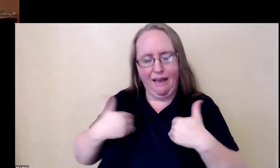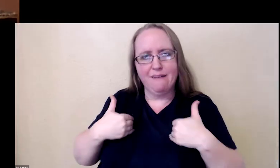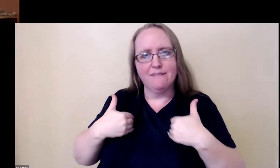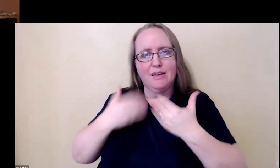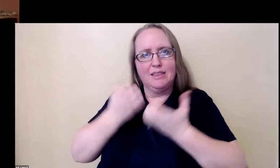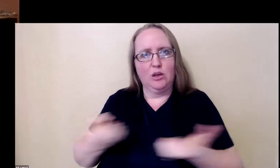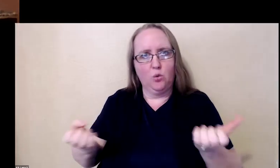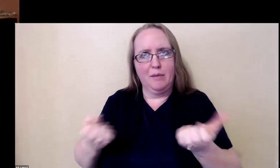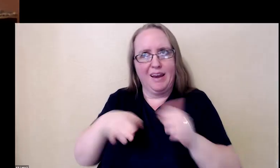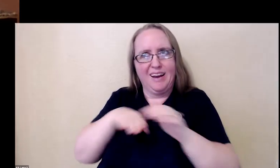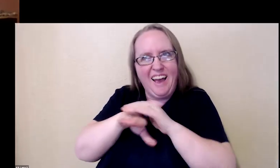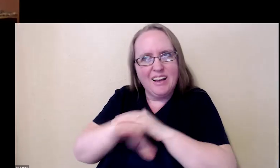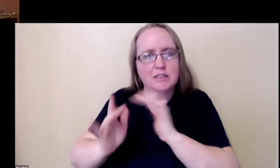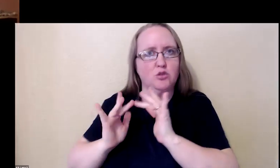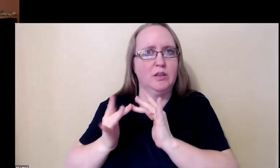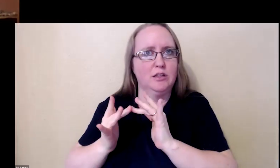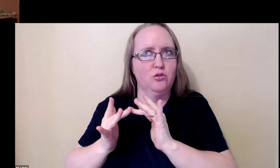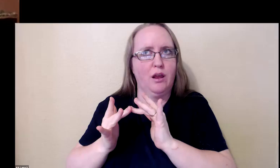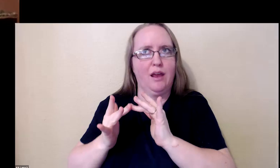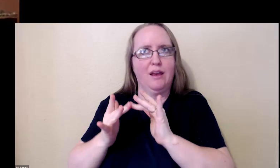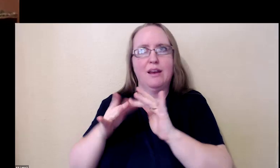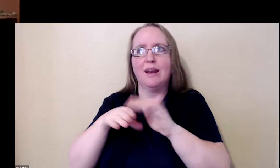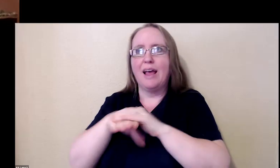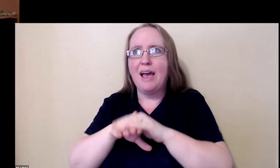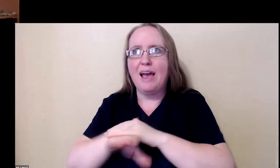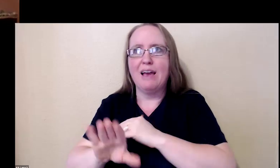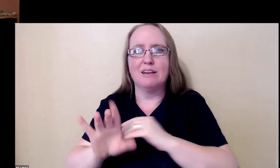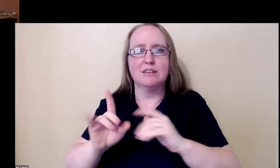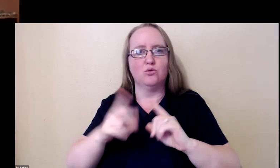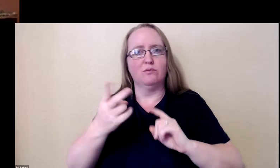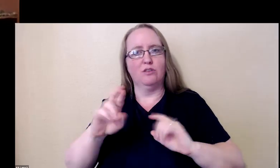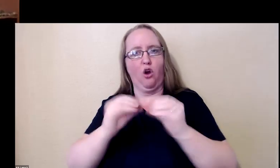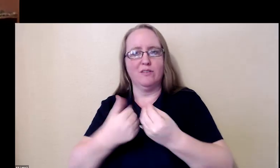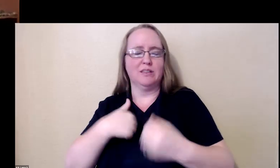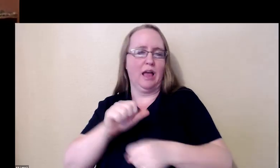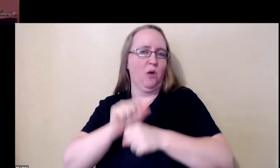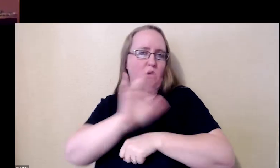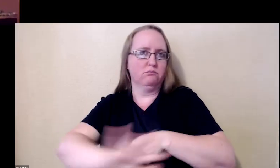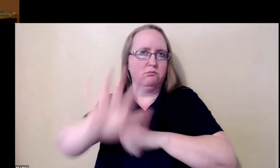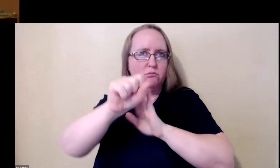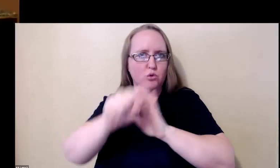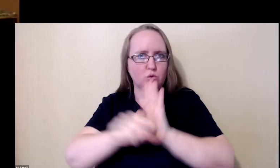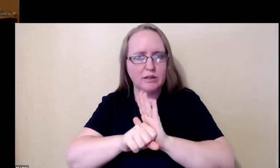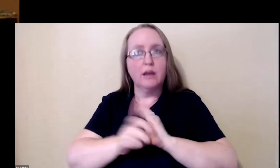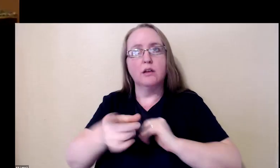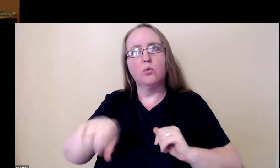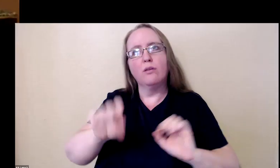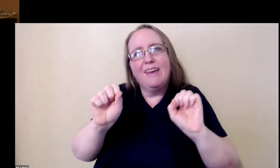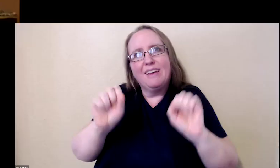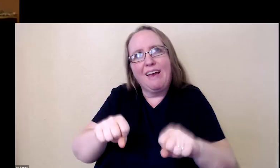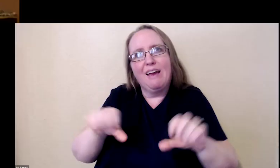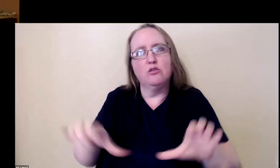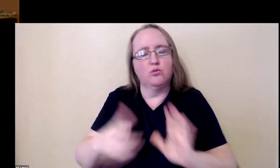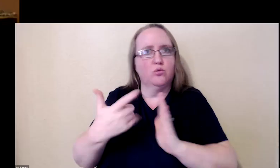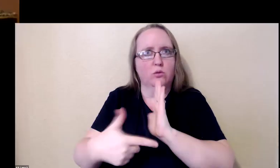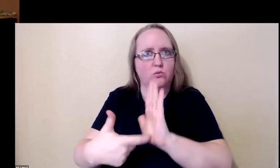to the internet and access to a VR office, because I work throughout the state, where they can actually do what is